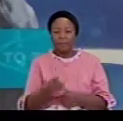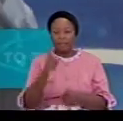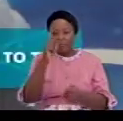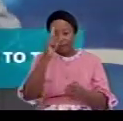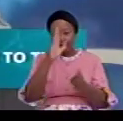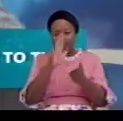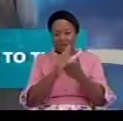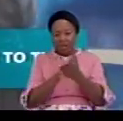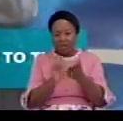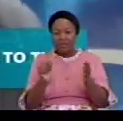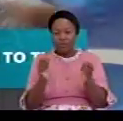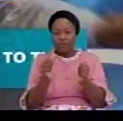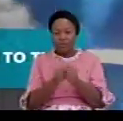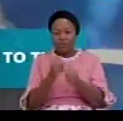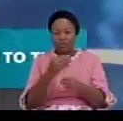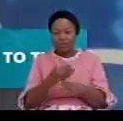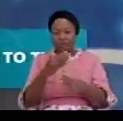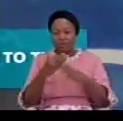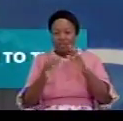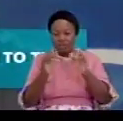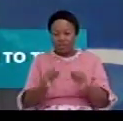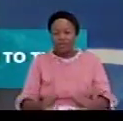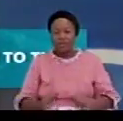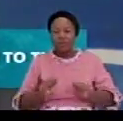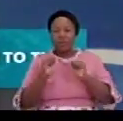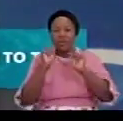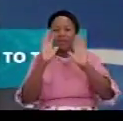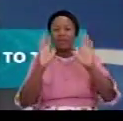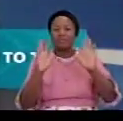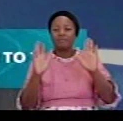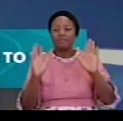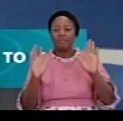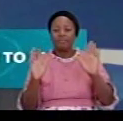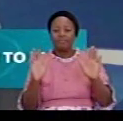Believe with absolute surrender